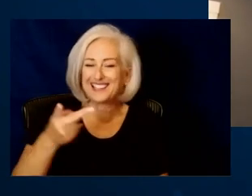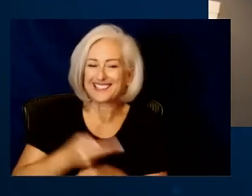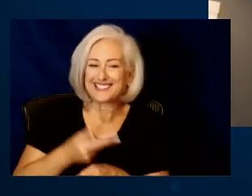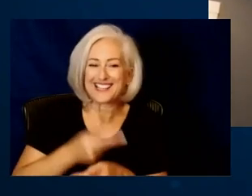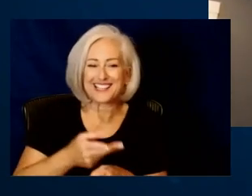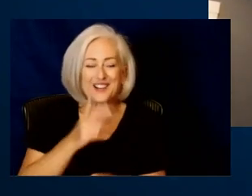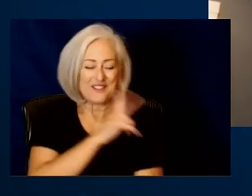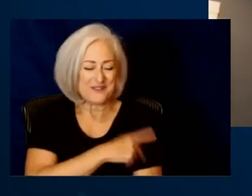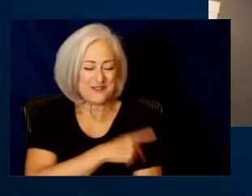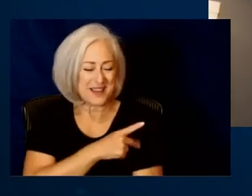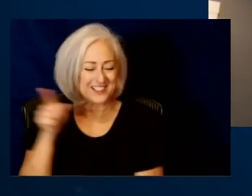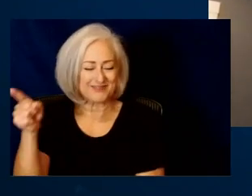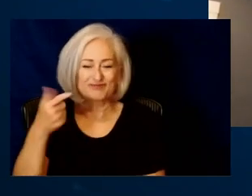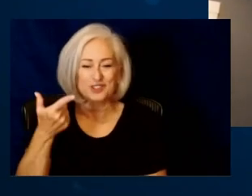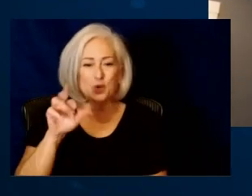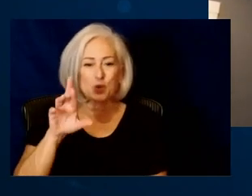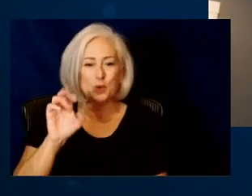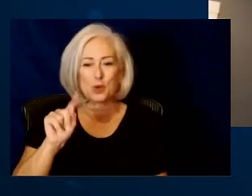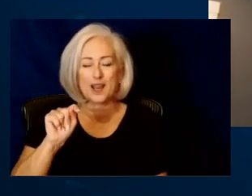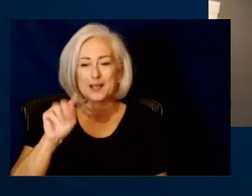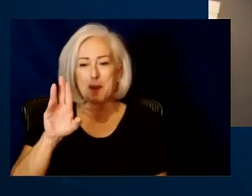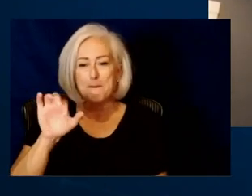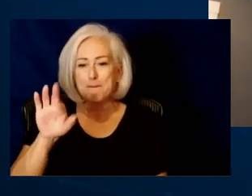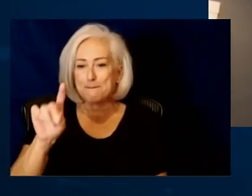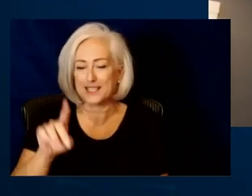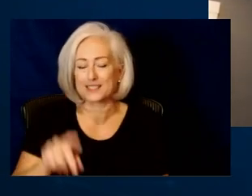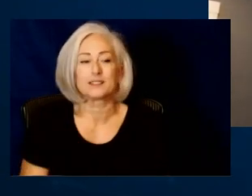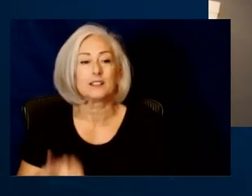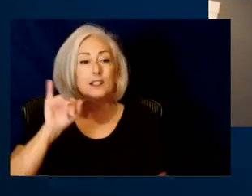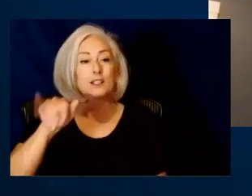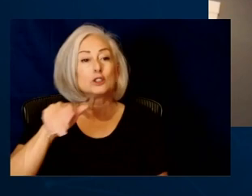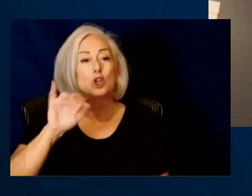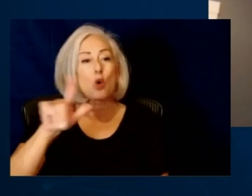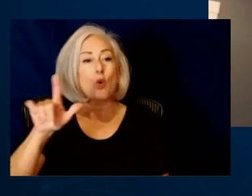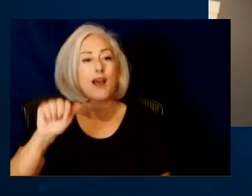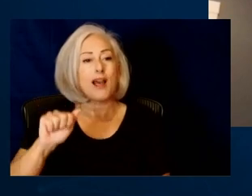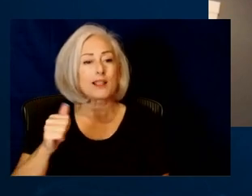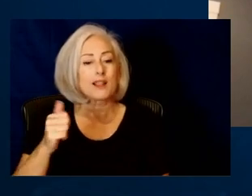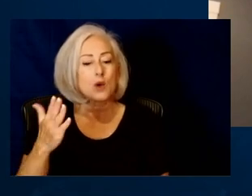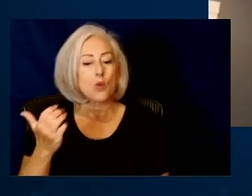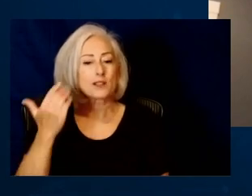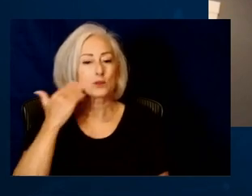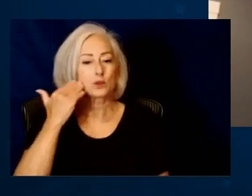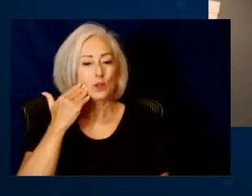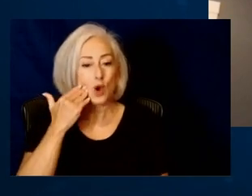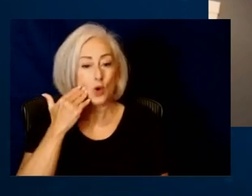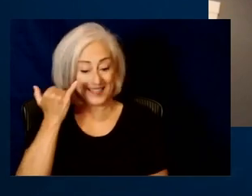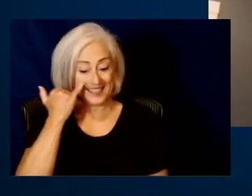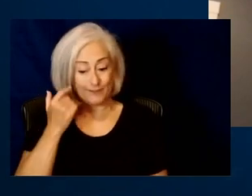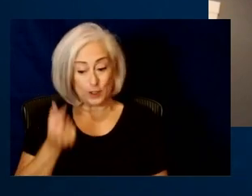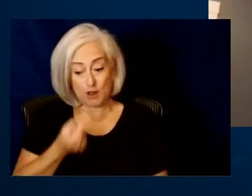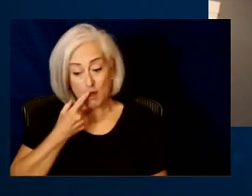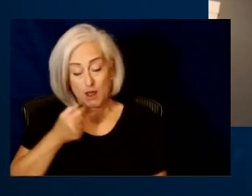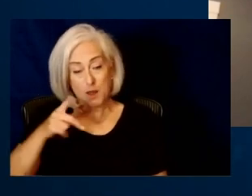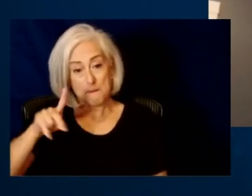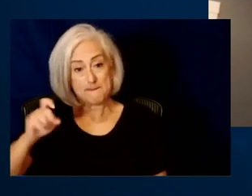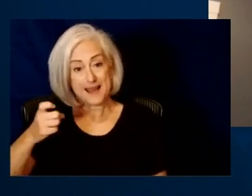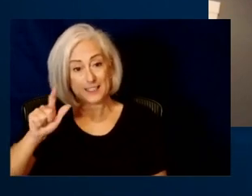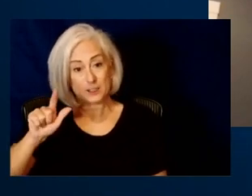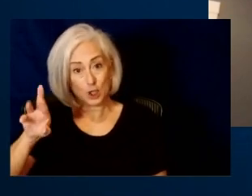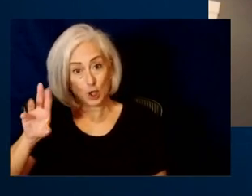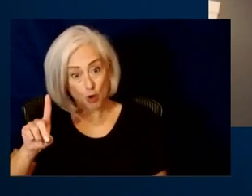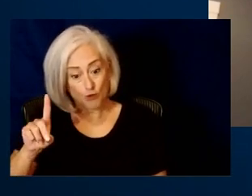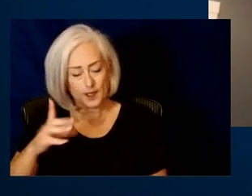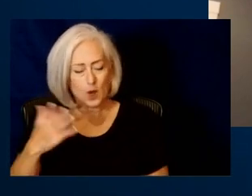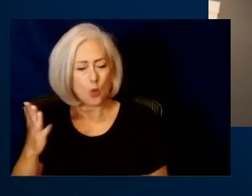Bend. Joellen is asking, what medicine do you have to stop taking if you go on Paxlovid? You know, you